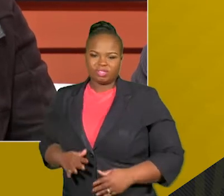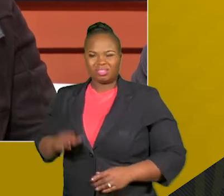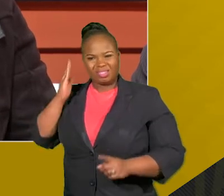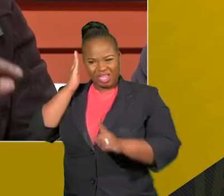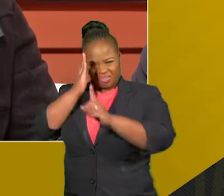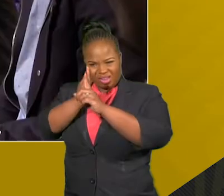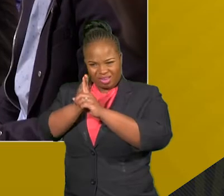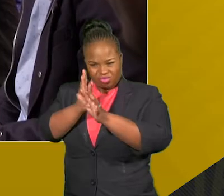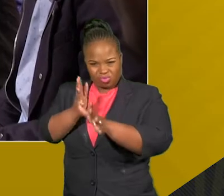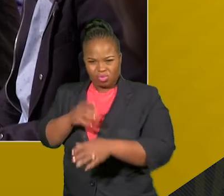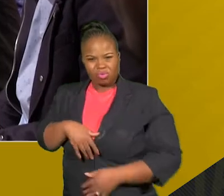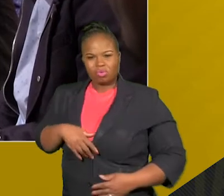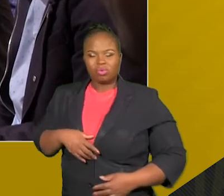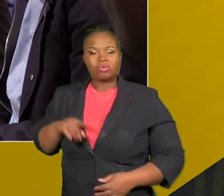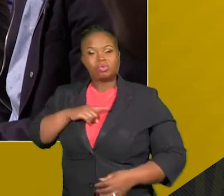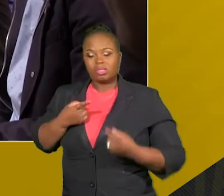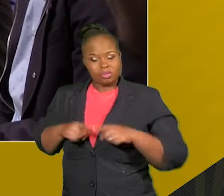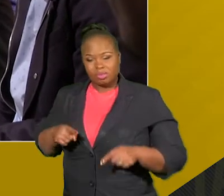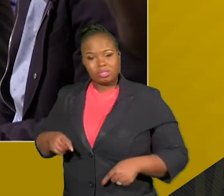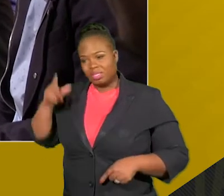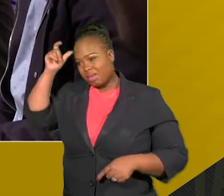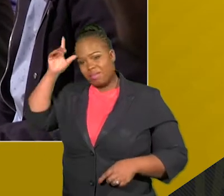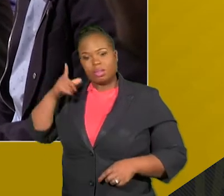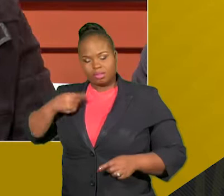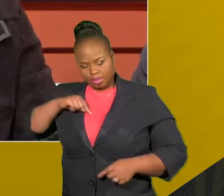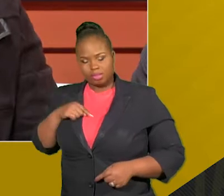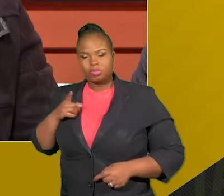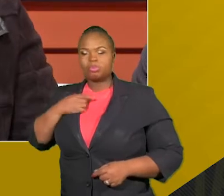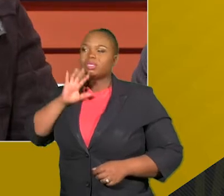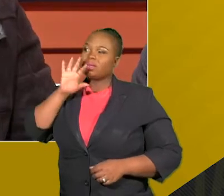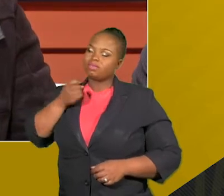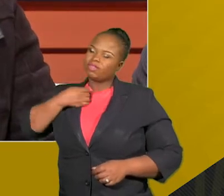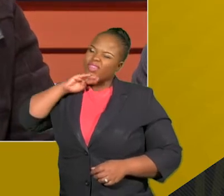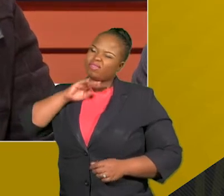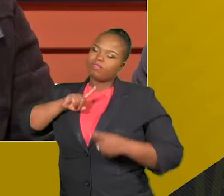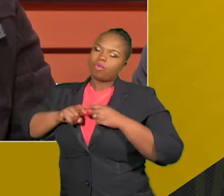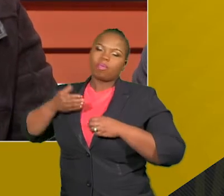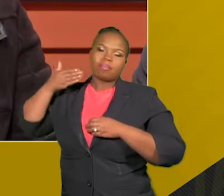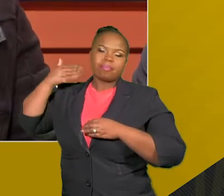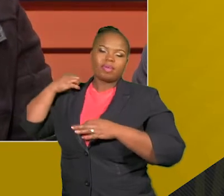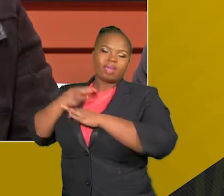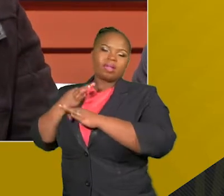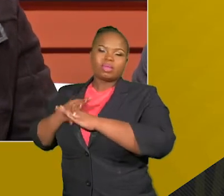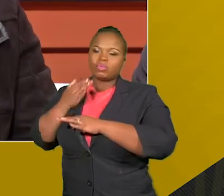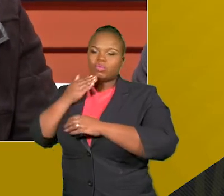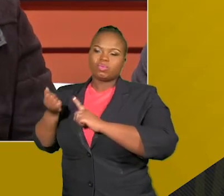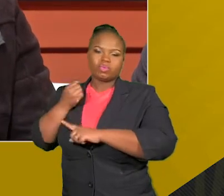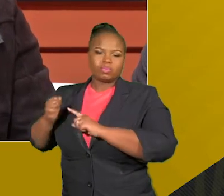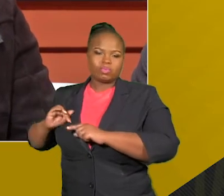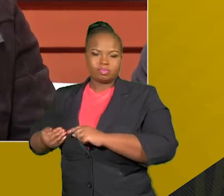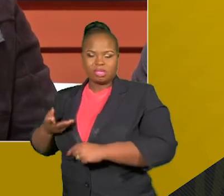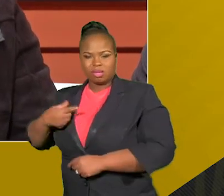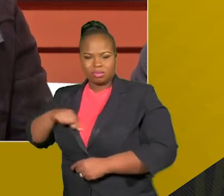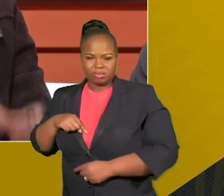Directly. It's not the devil, it's us. We ask forgiveness on behalf of our forefathers and our fathers who abuse our